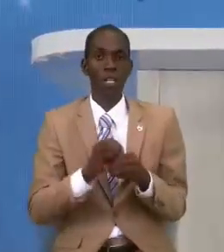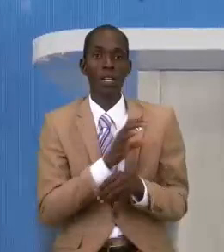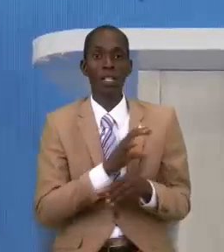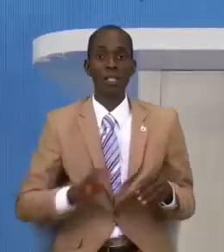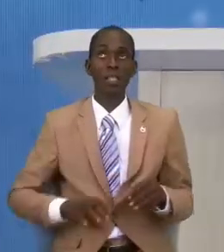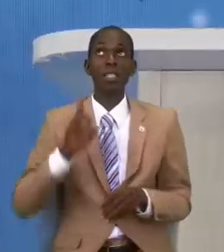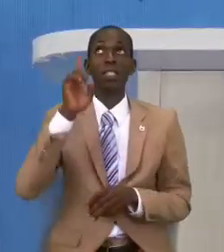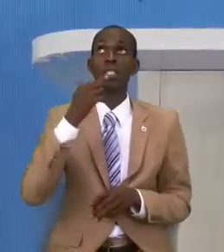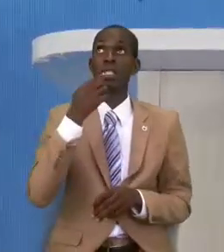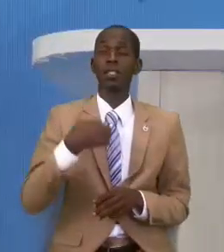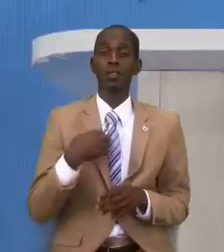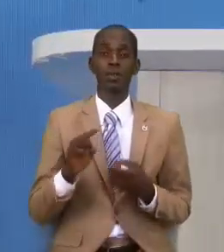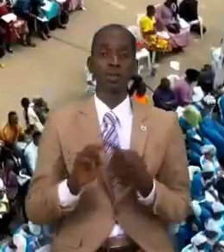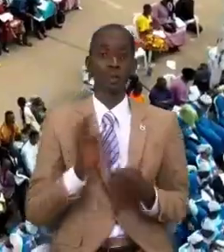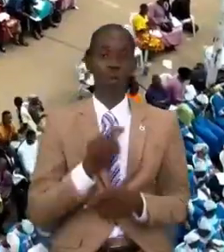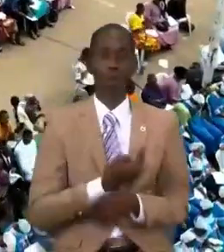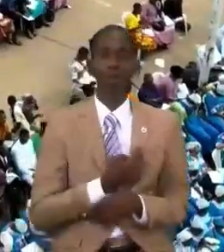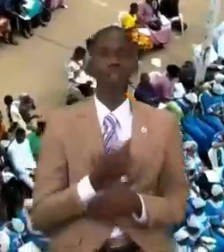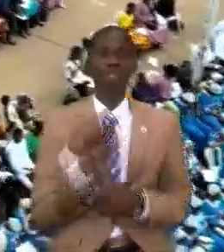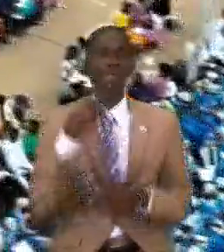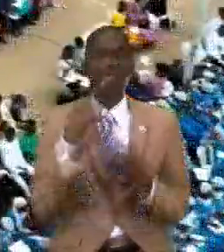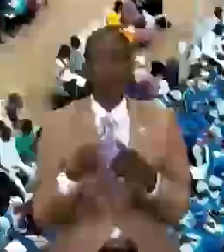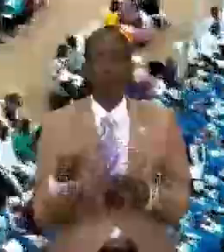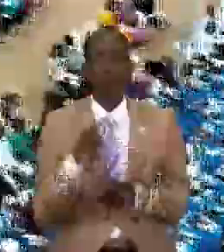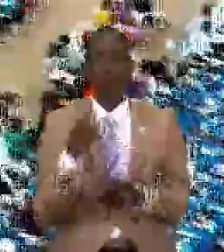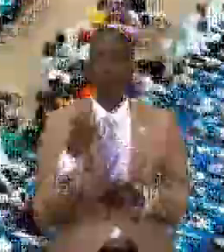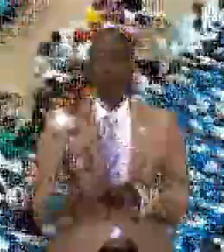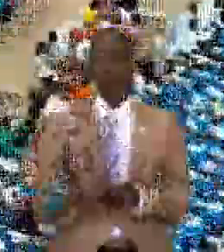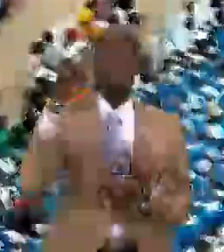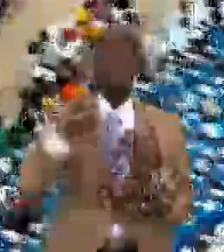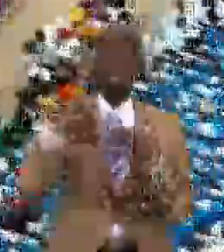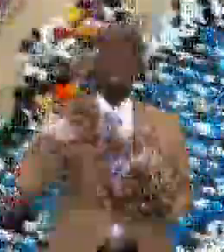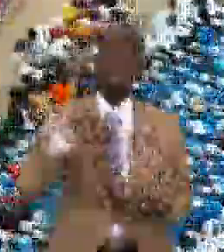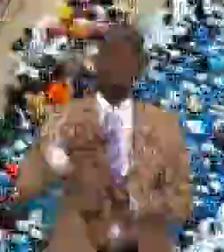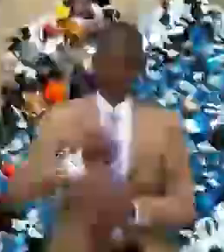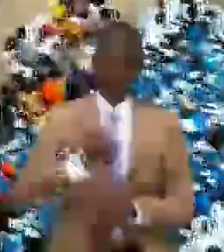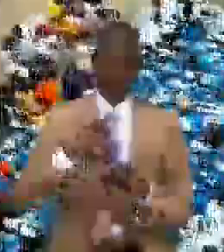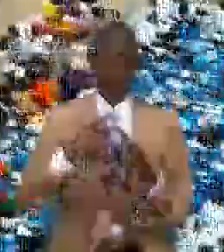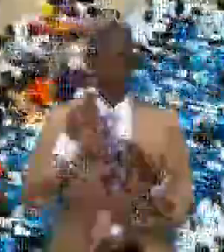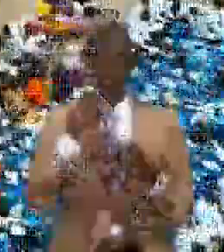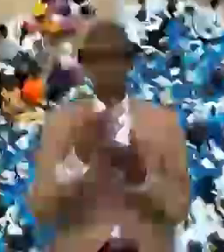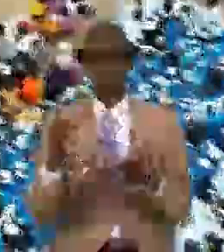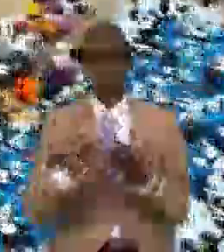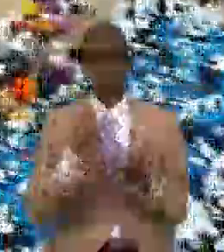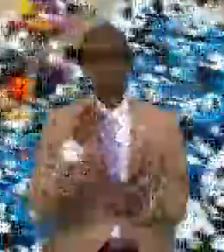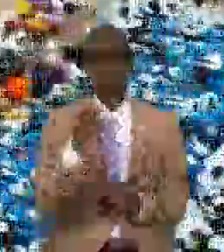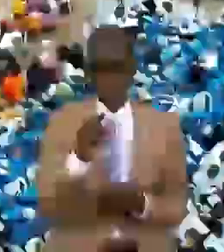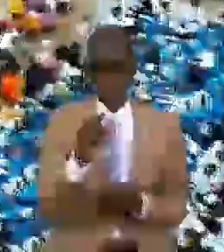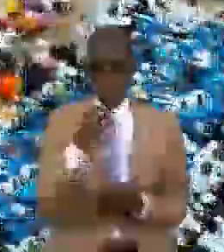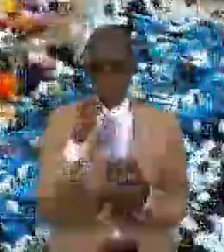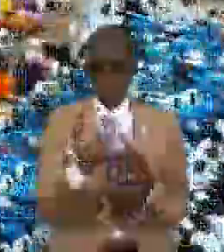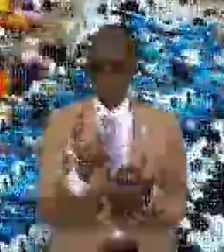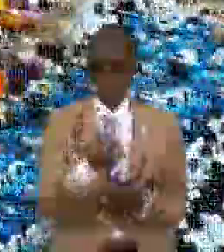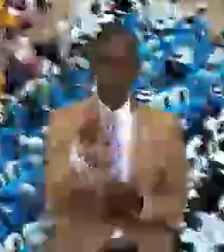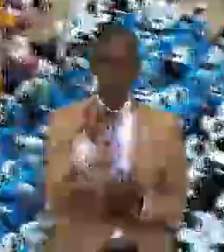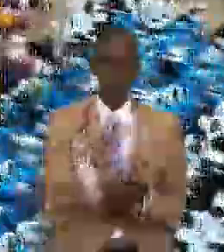sent me to say something to you. Say to them. Say to them. Don't cover your